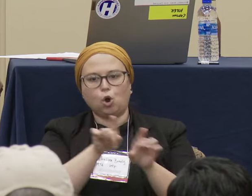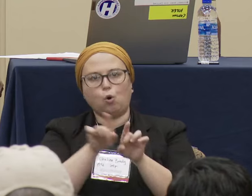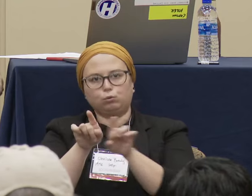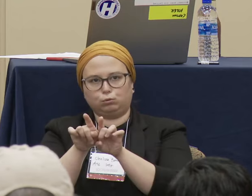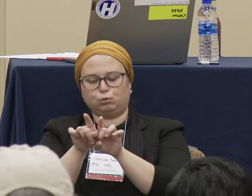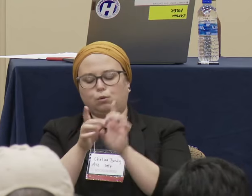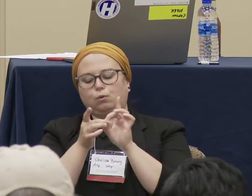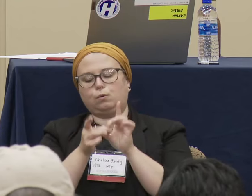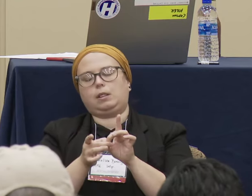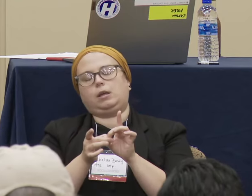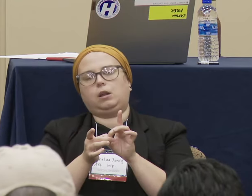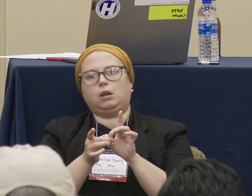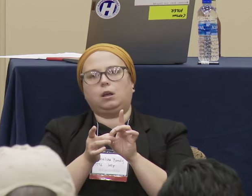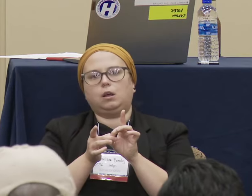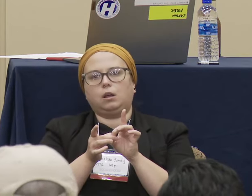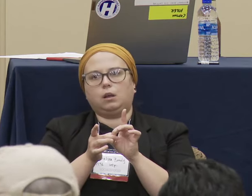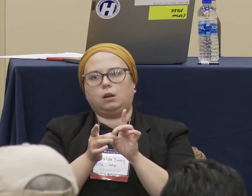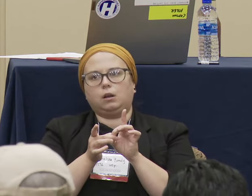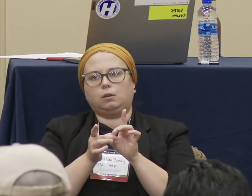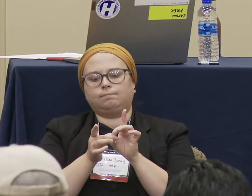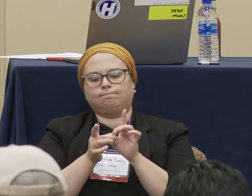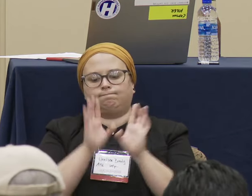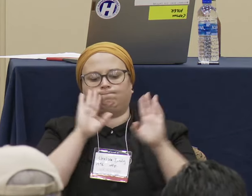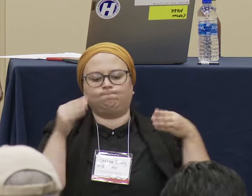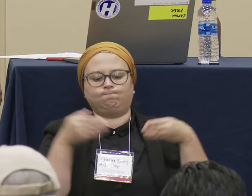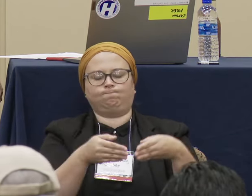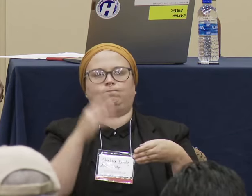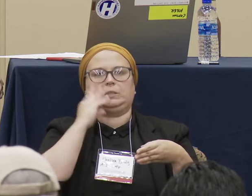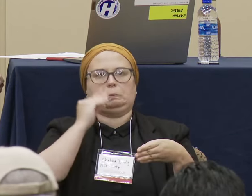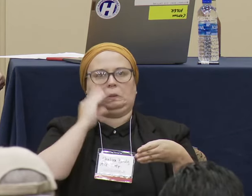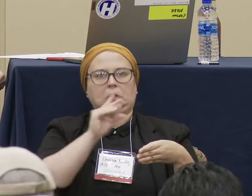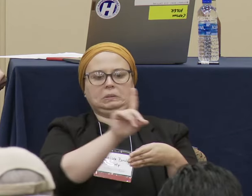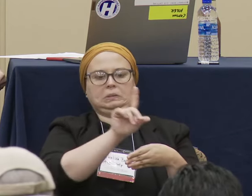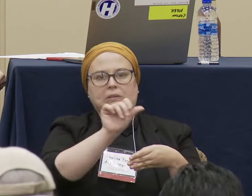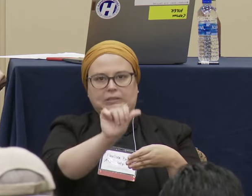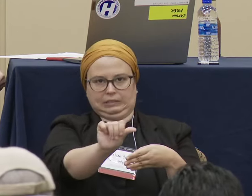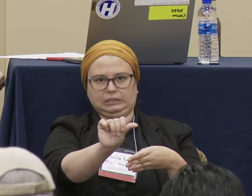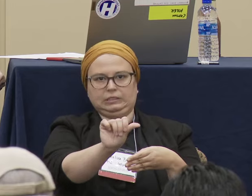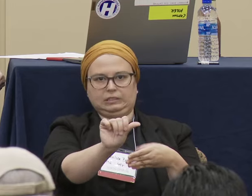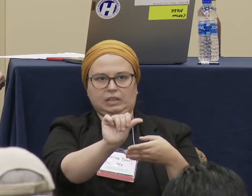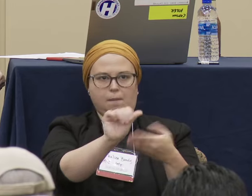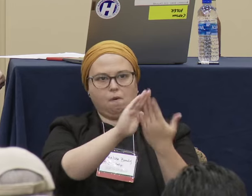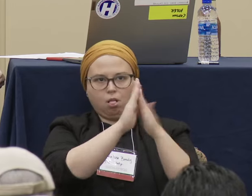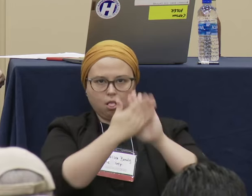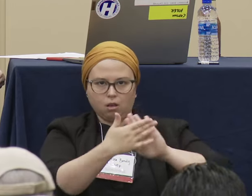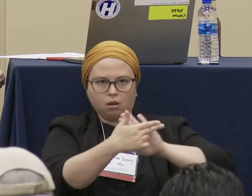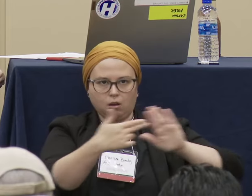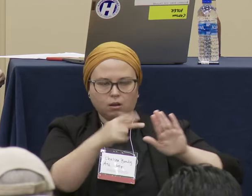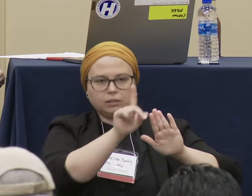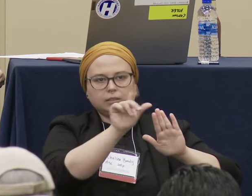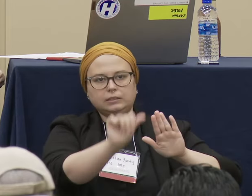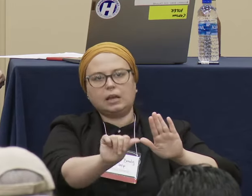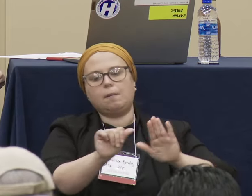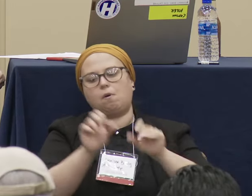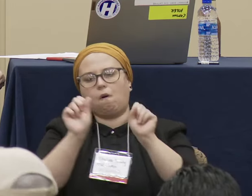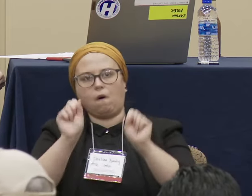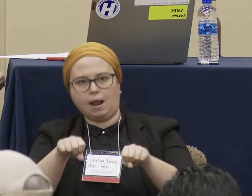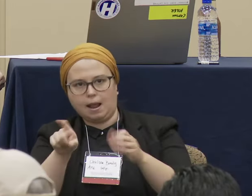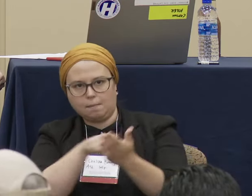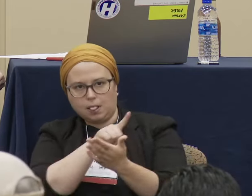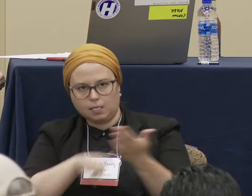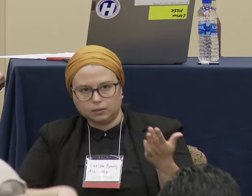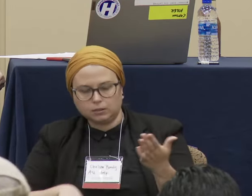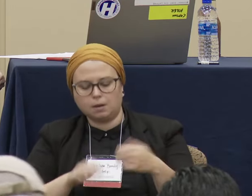about centering the experiences of disablement and ableism in criminal, racial, and social